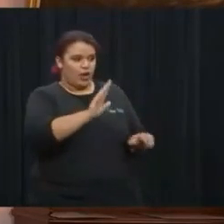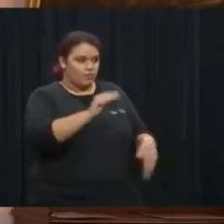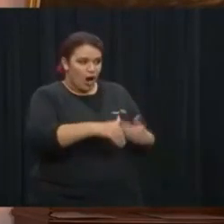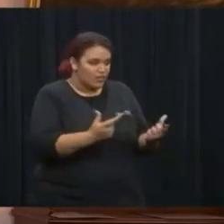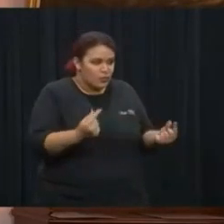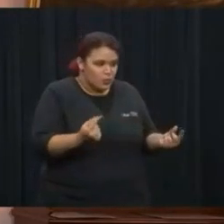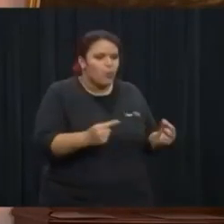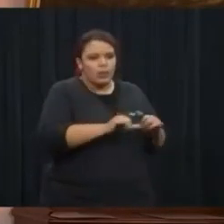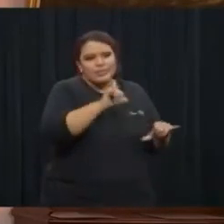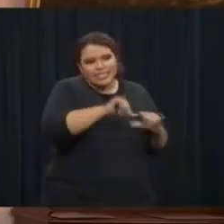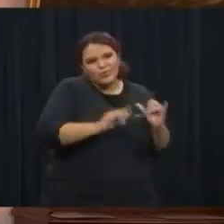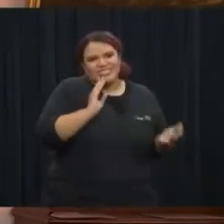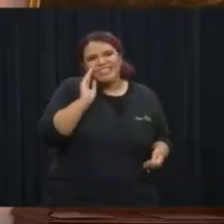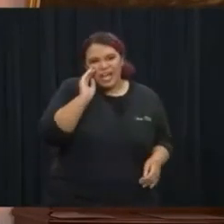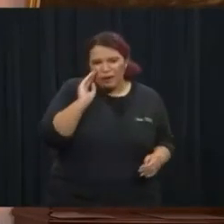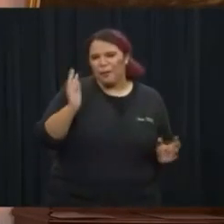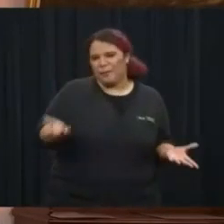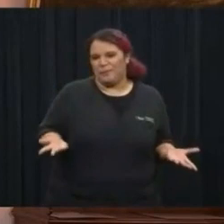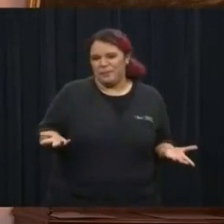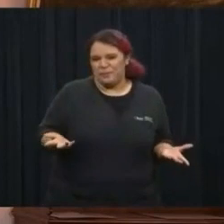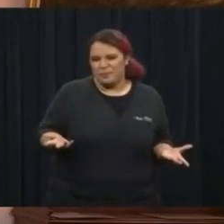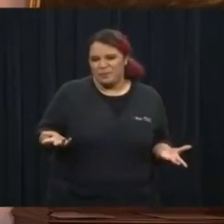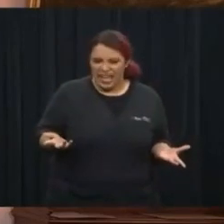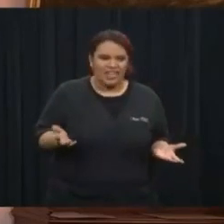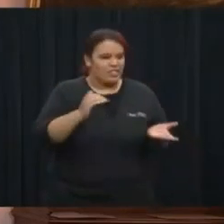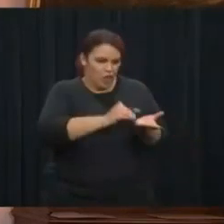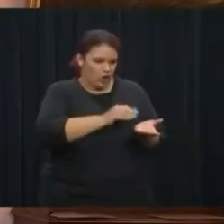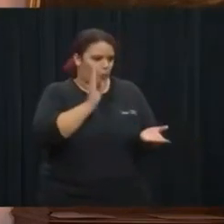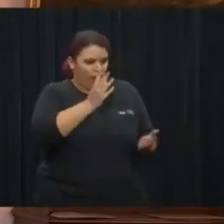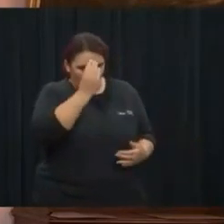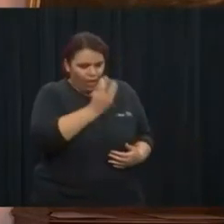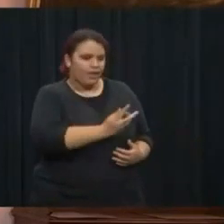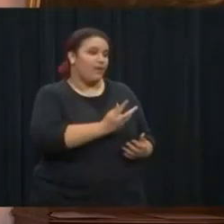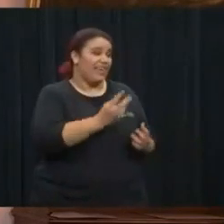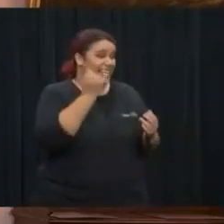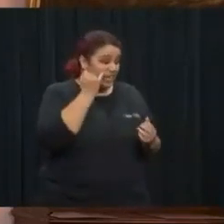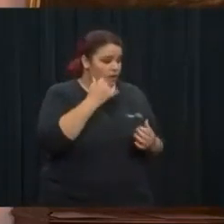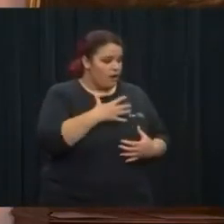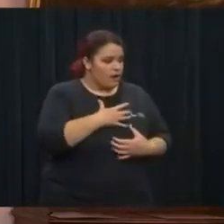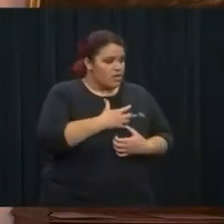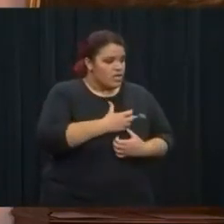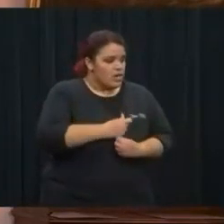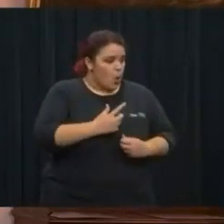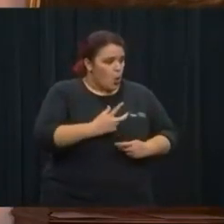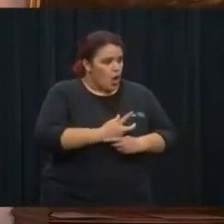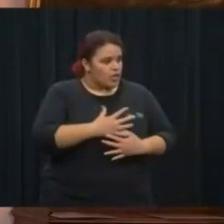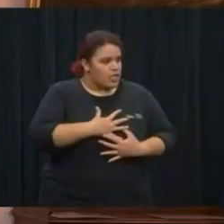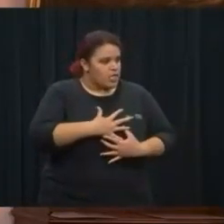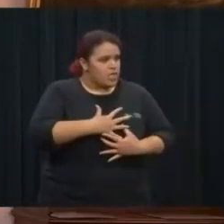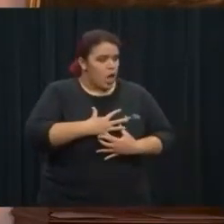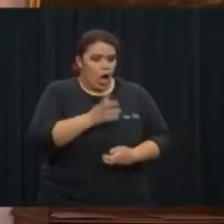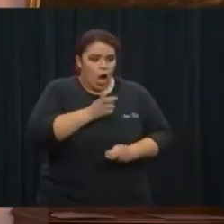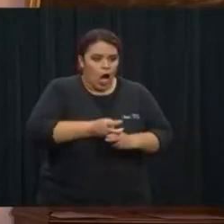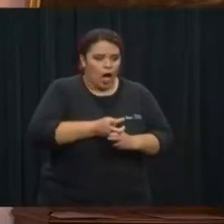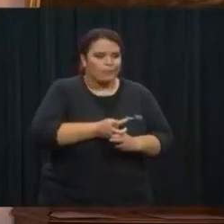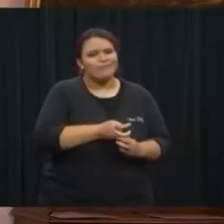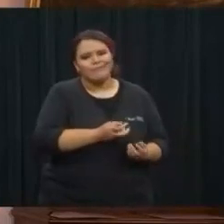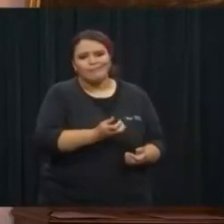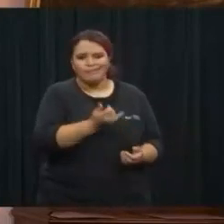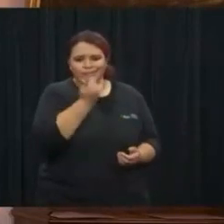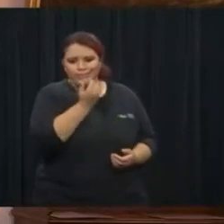about testing. Ohioans, I absolutely know. I want you to know every ounce of test we have,